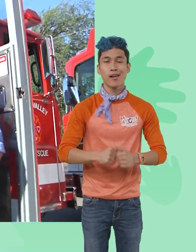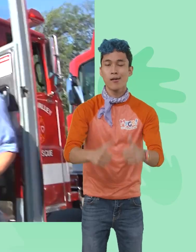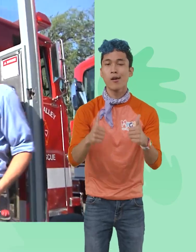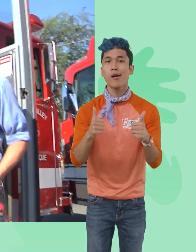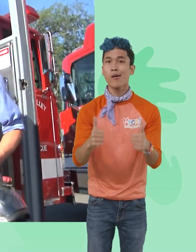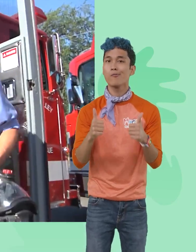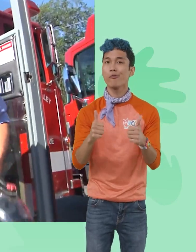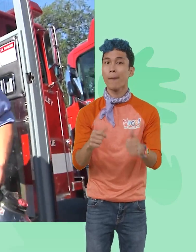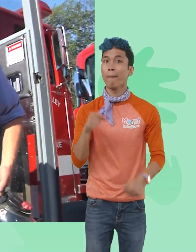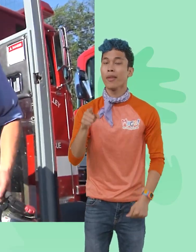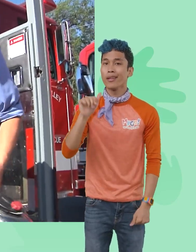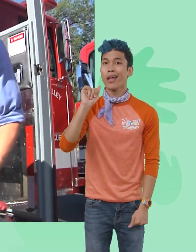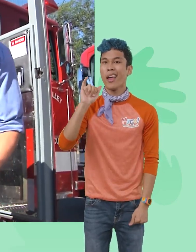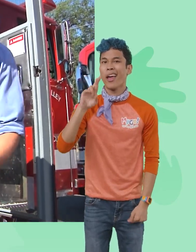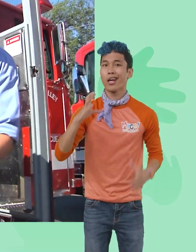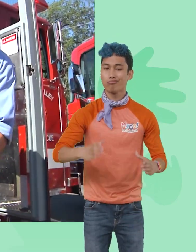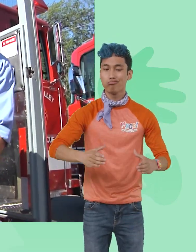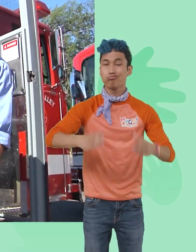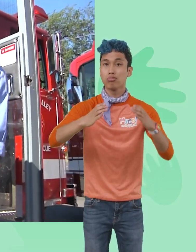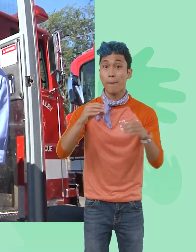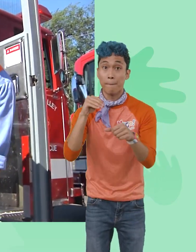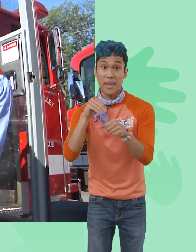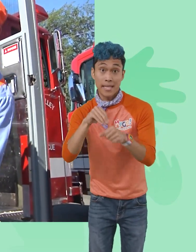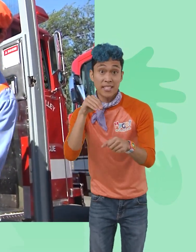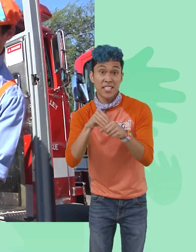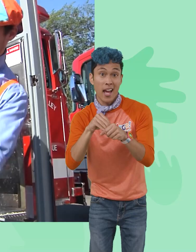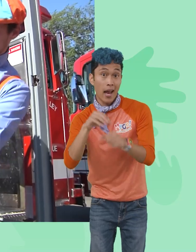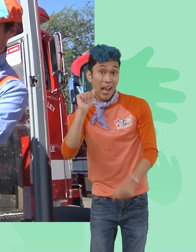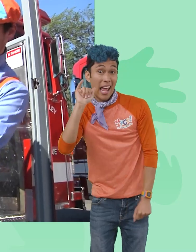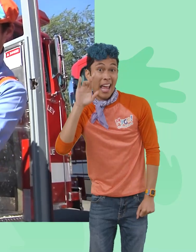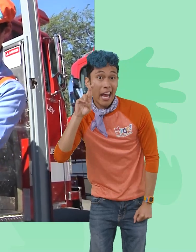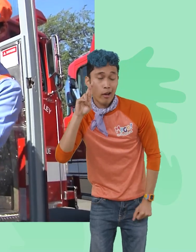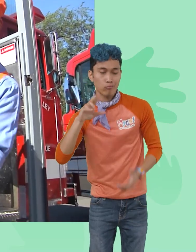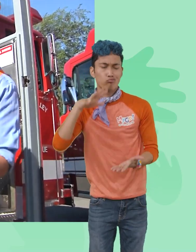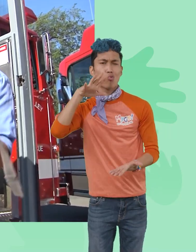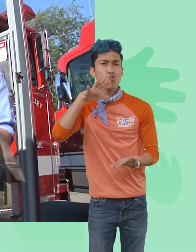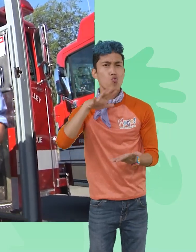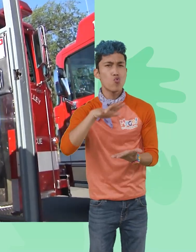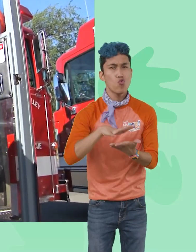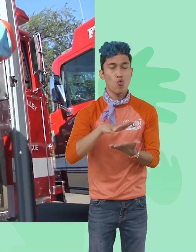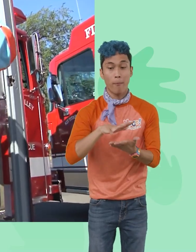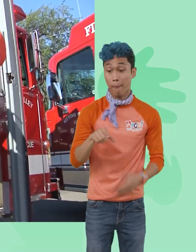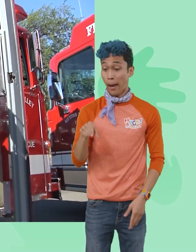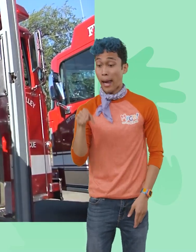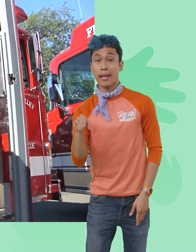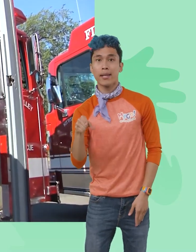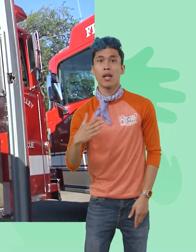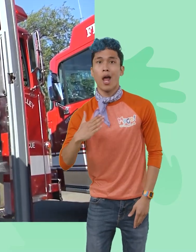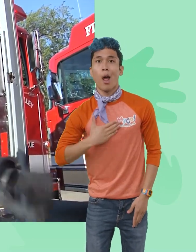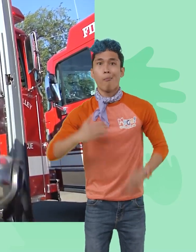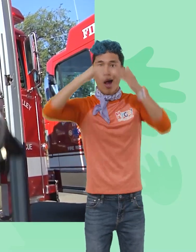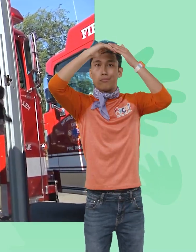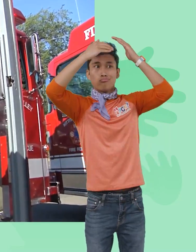All right, this is our air pack. This is compressed air in this big bottle. And then this down